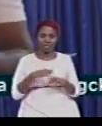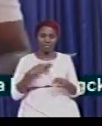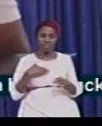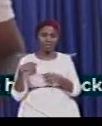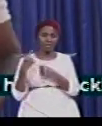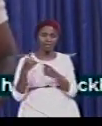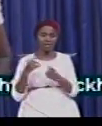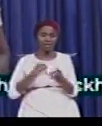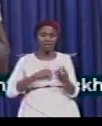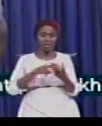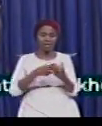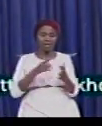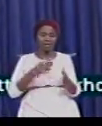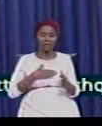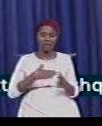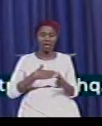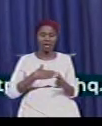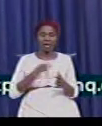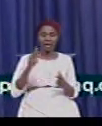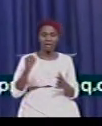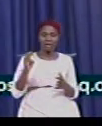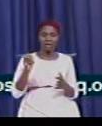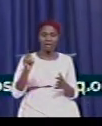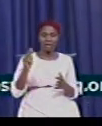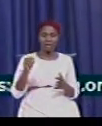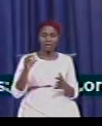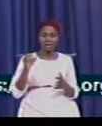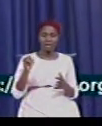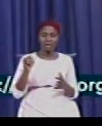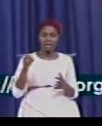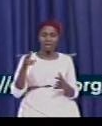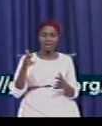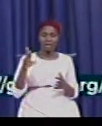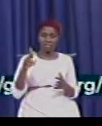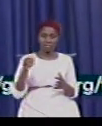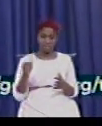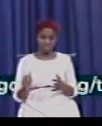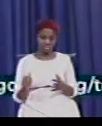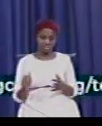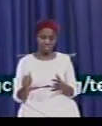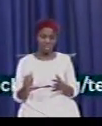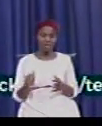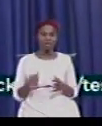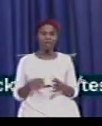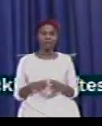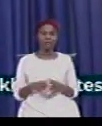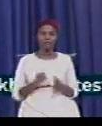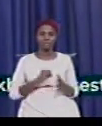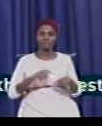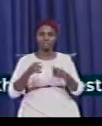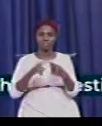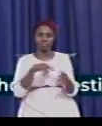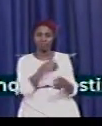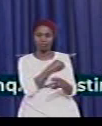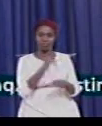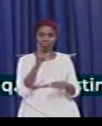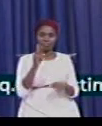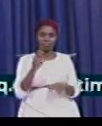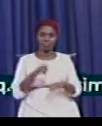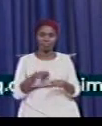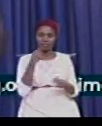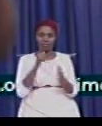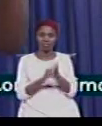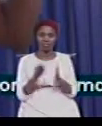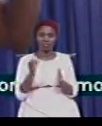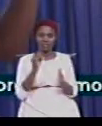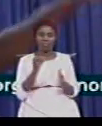been feeling pain, so I went for a scan at the Merciful Hospital 2 times. They said there's water around my womb, and